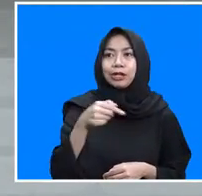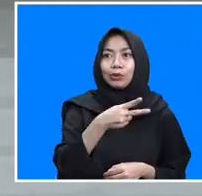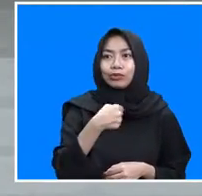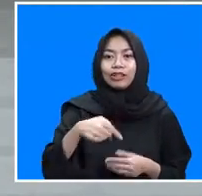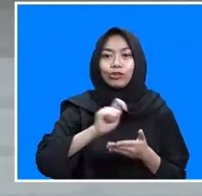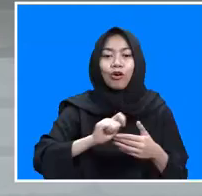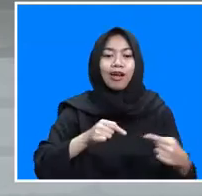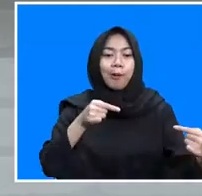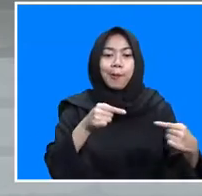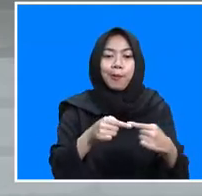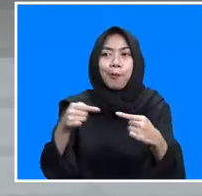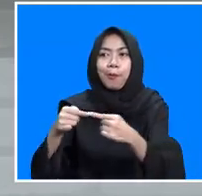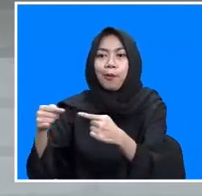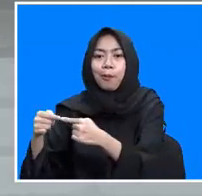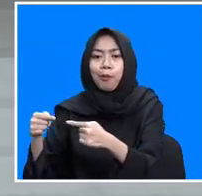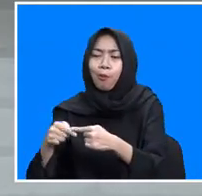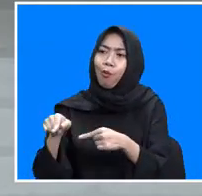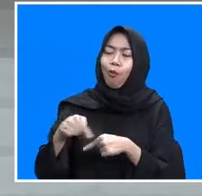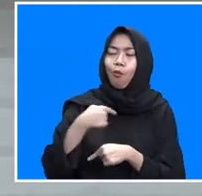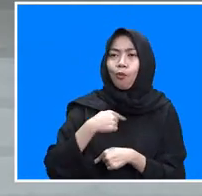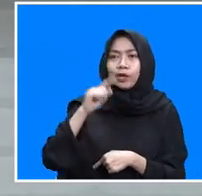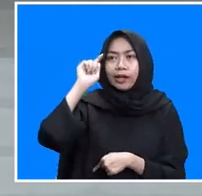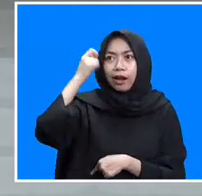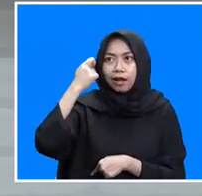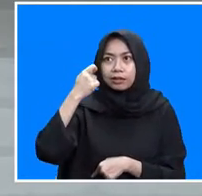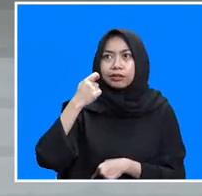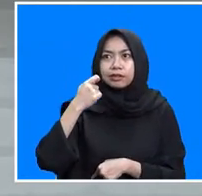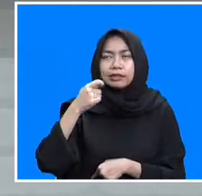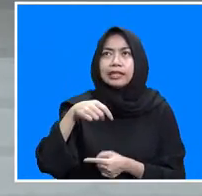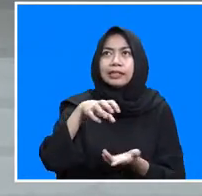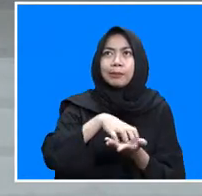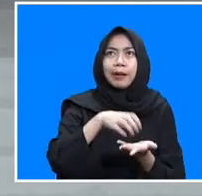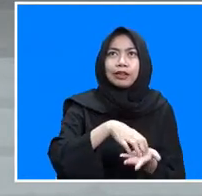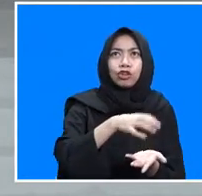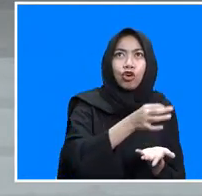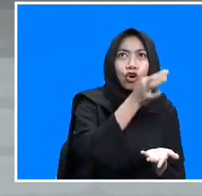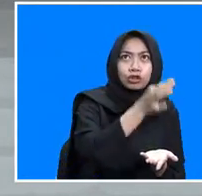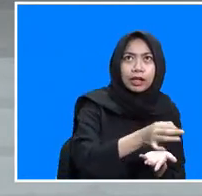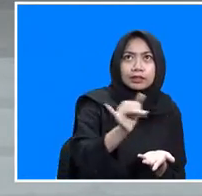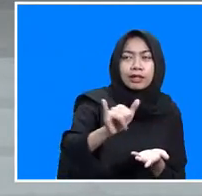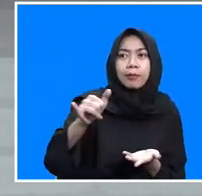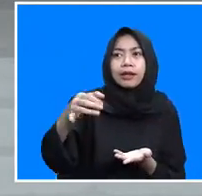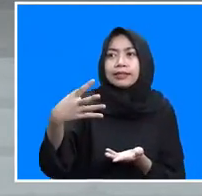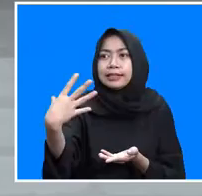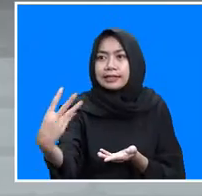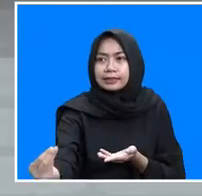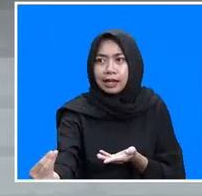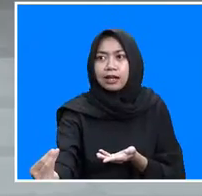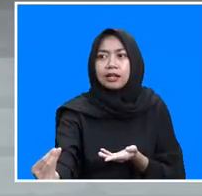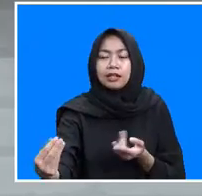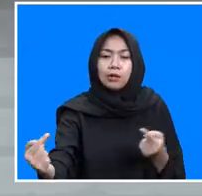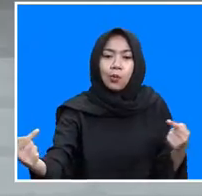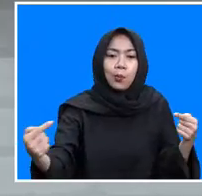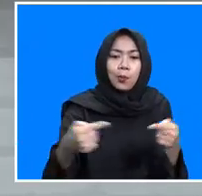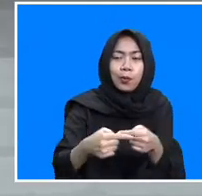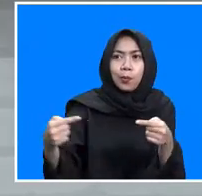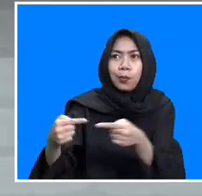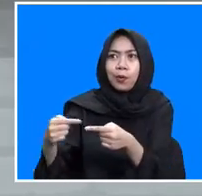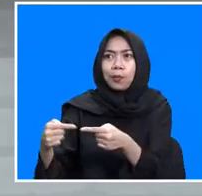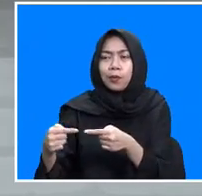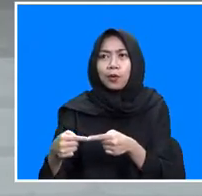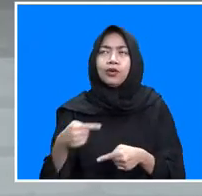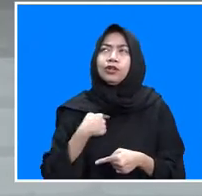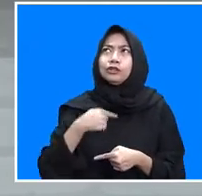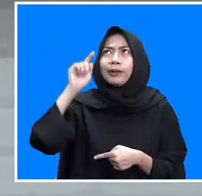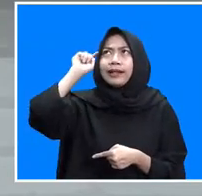schools. The schools in the urban areas and in rural areas, and this reminds us of